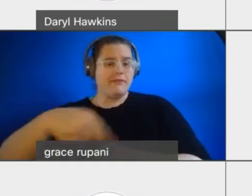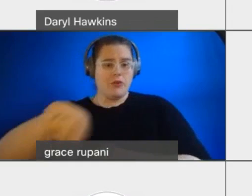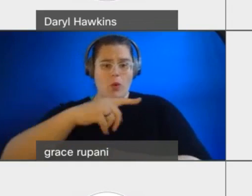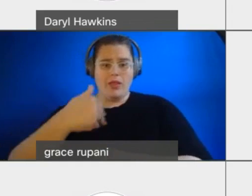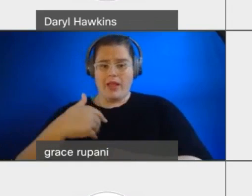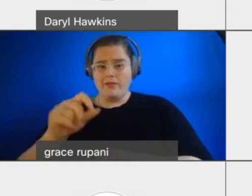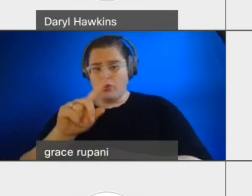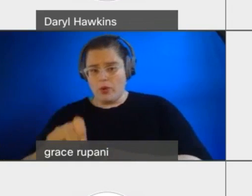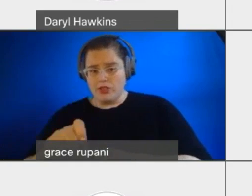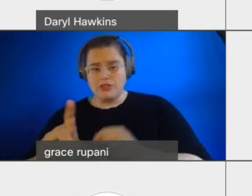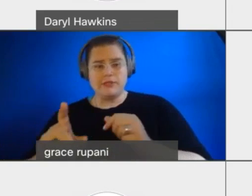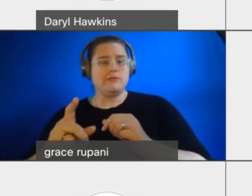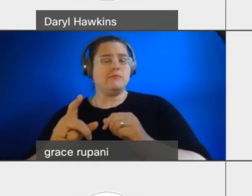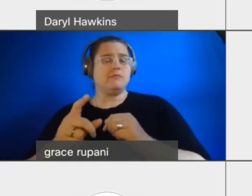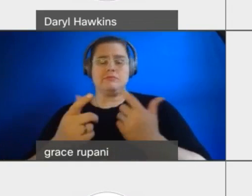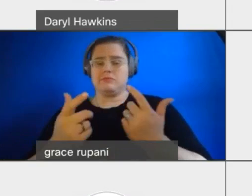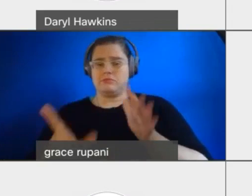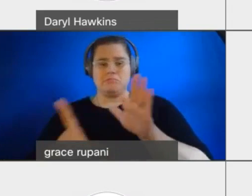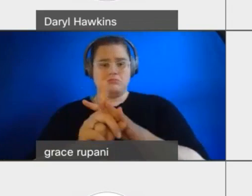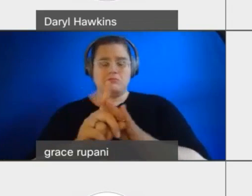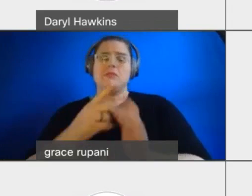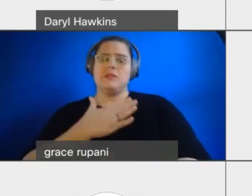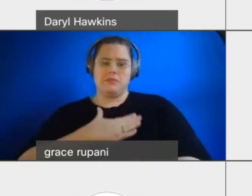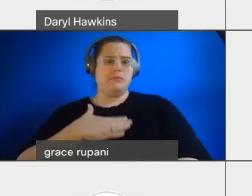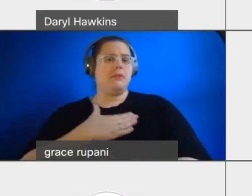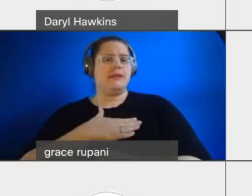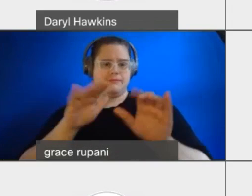please share them in the chat box.